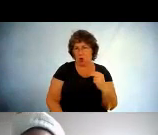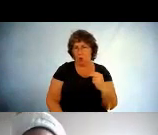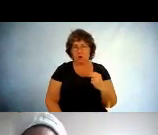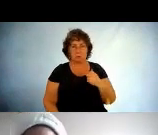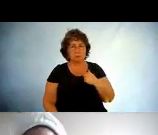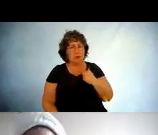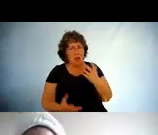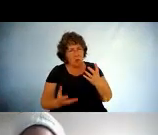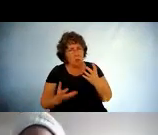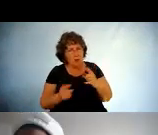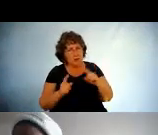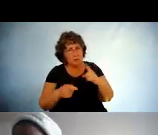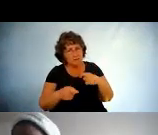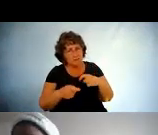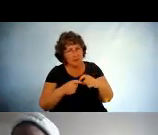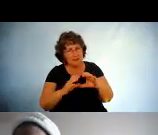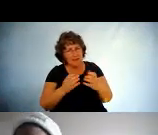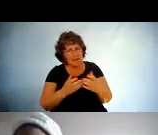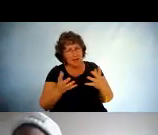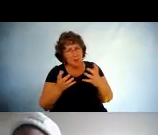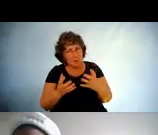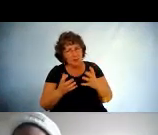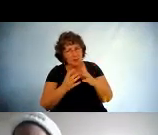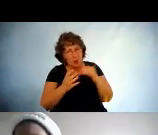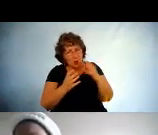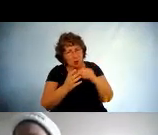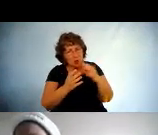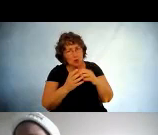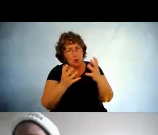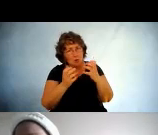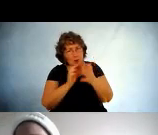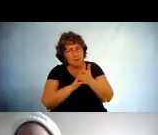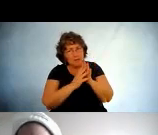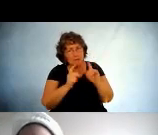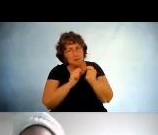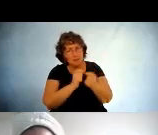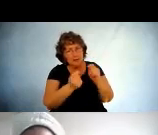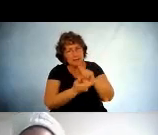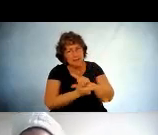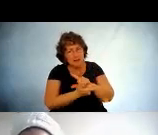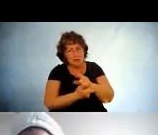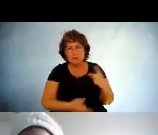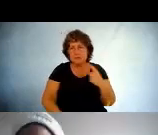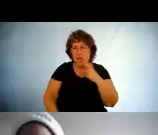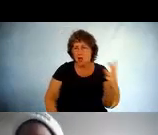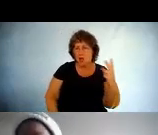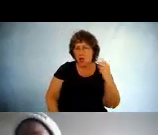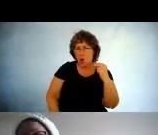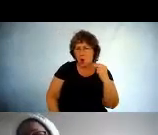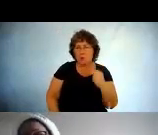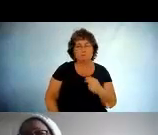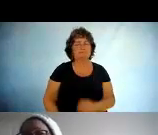Spanish class so I can be a translator. But now I'm going to try to